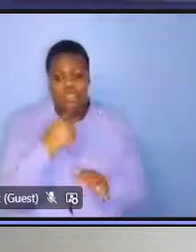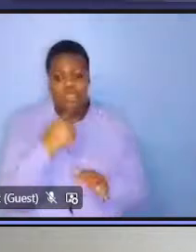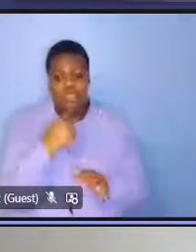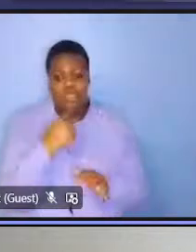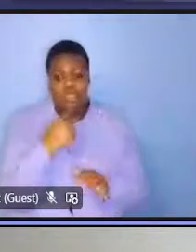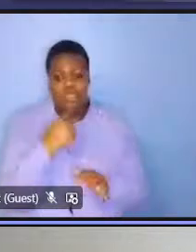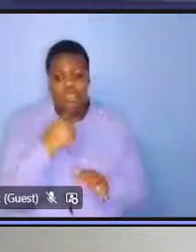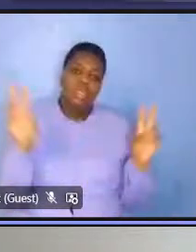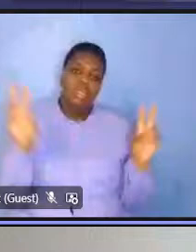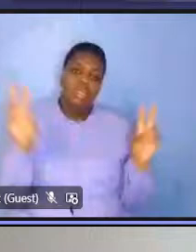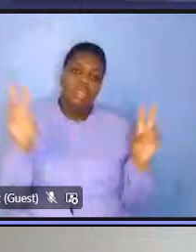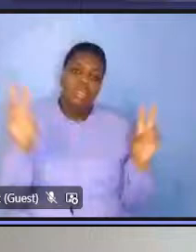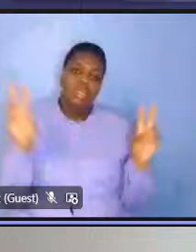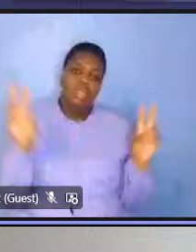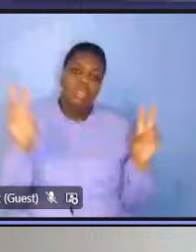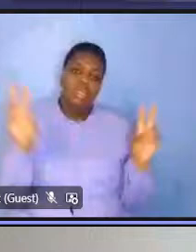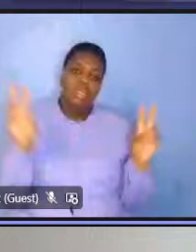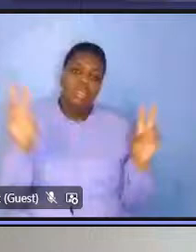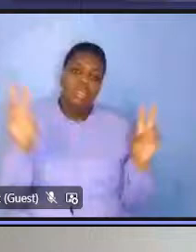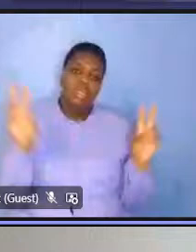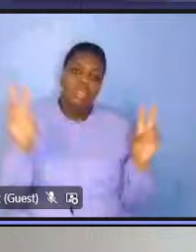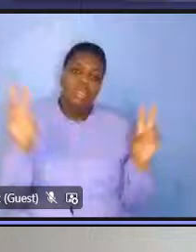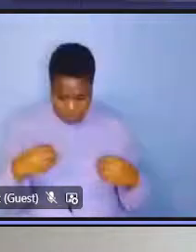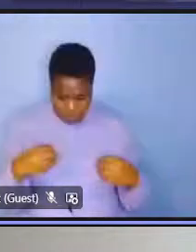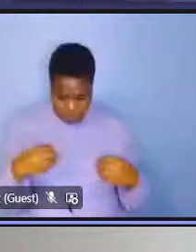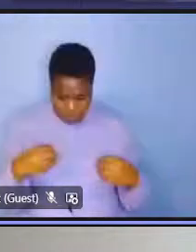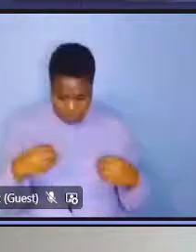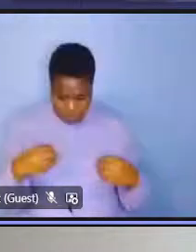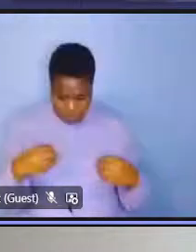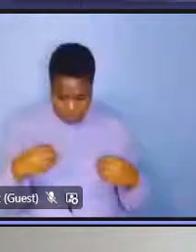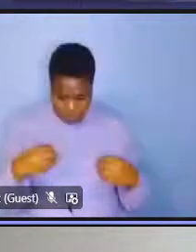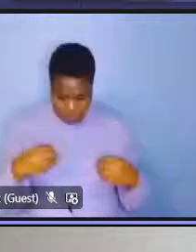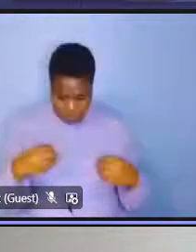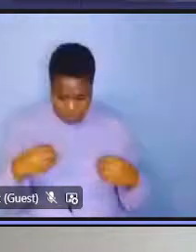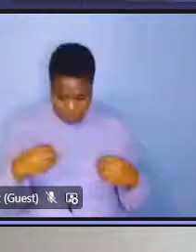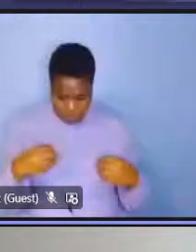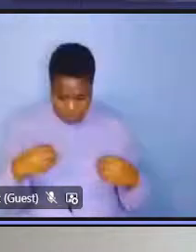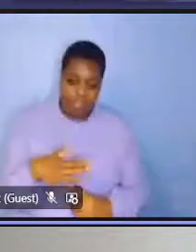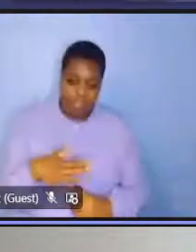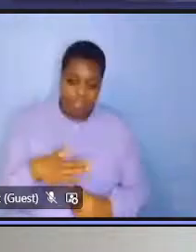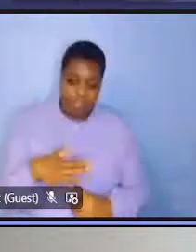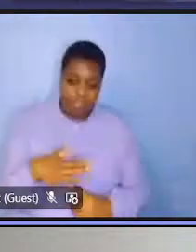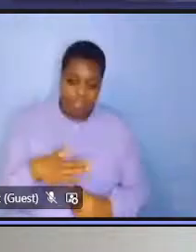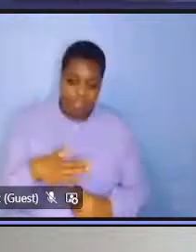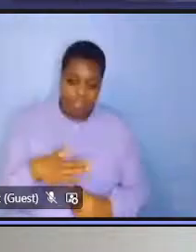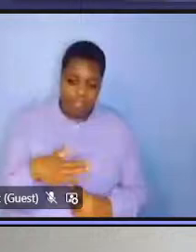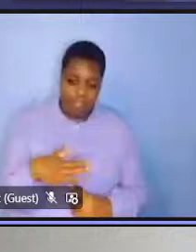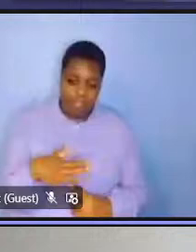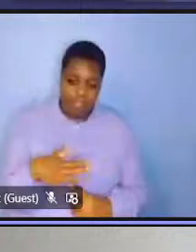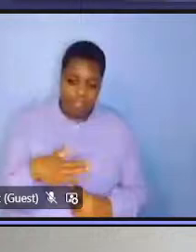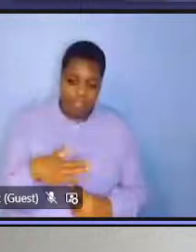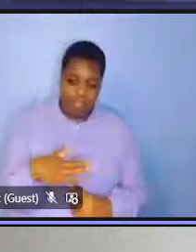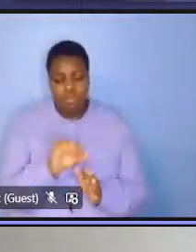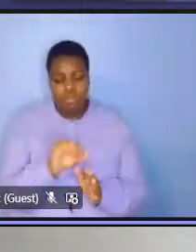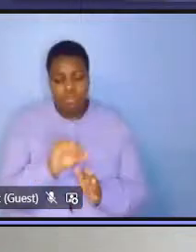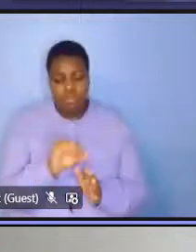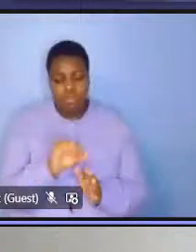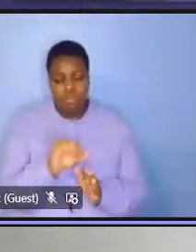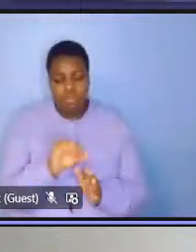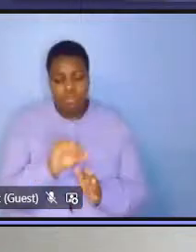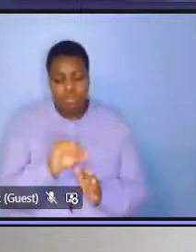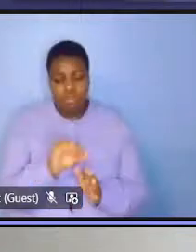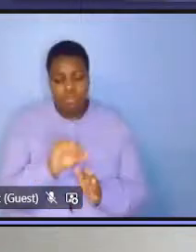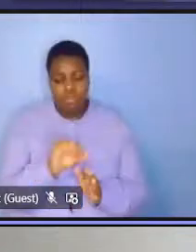establishing discipline and purposeful school environment dedicated to the improvement and maintenance of the quality of the learning